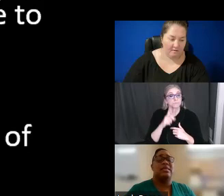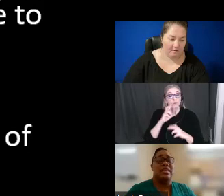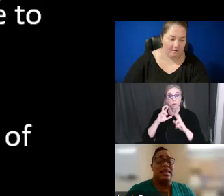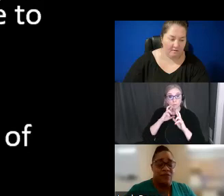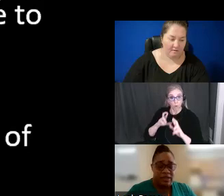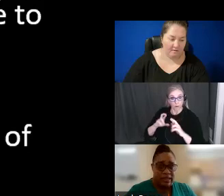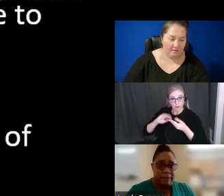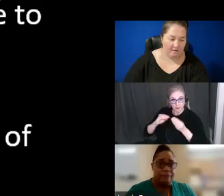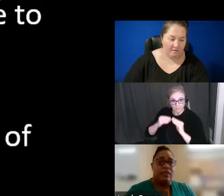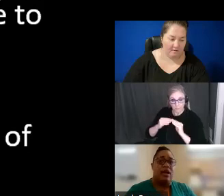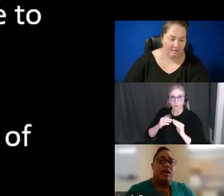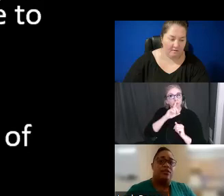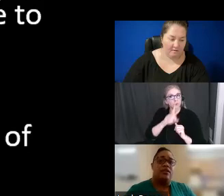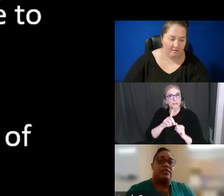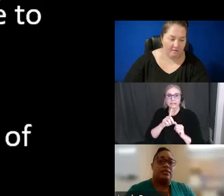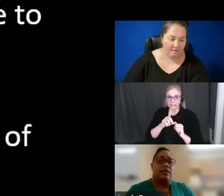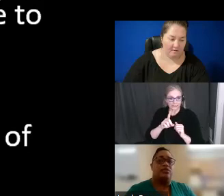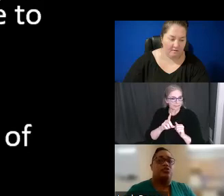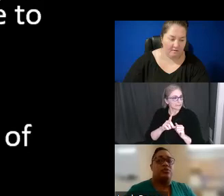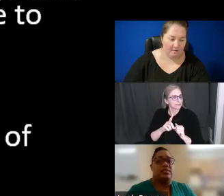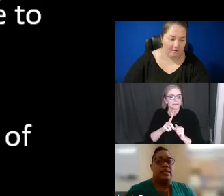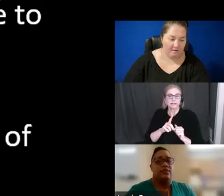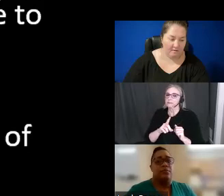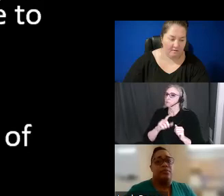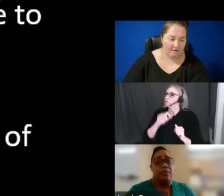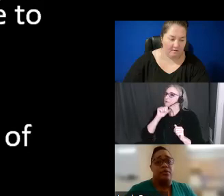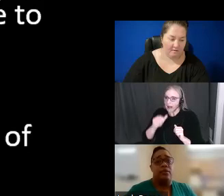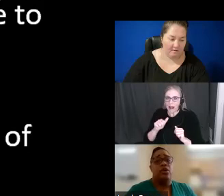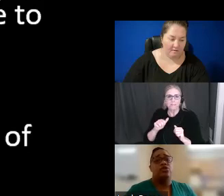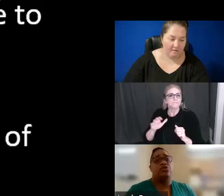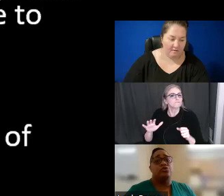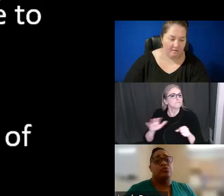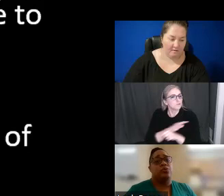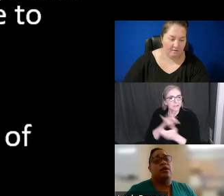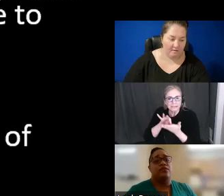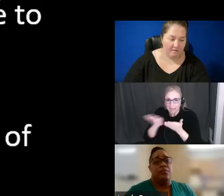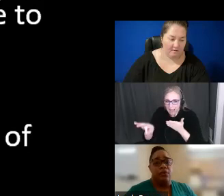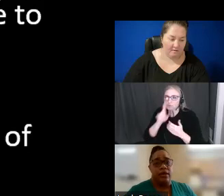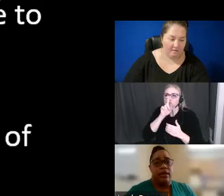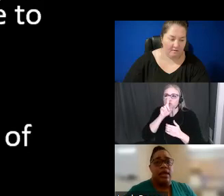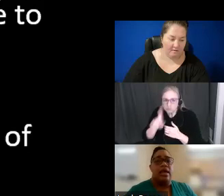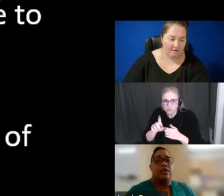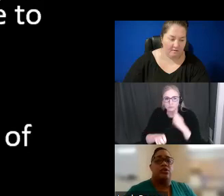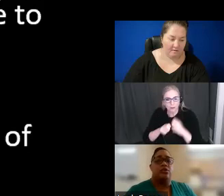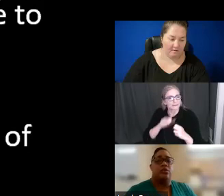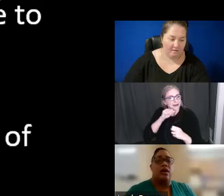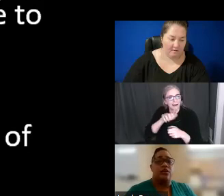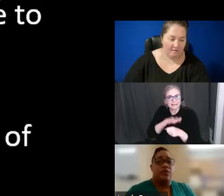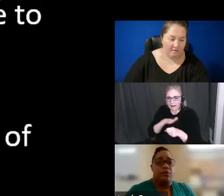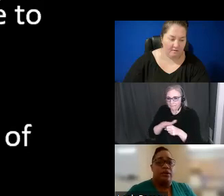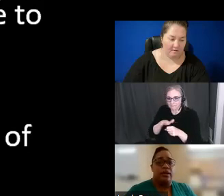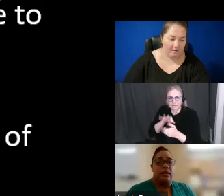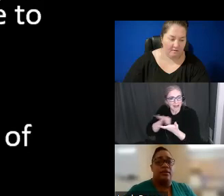statistics significantly underestimate the true extent of the problem due to underreporting. And